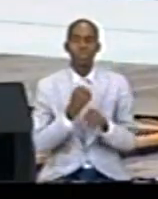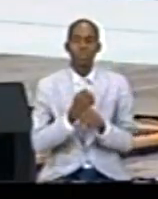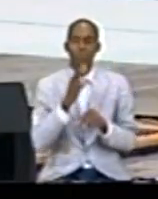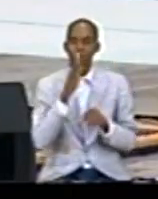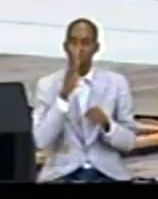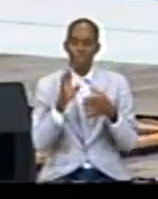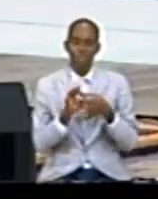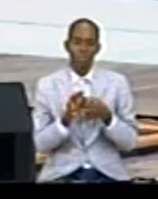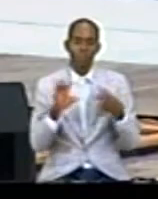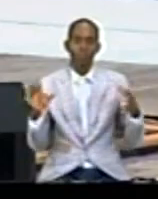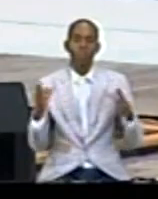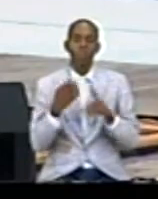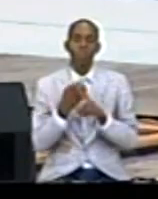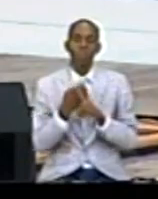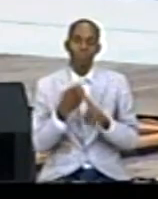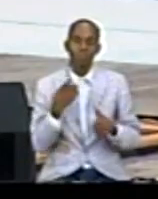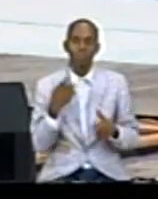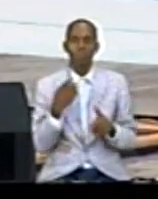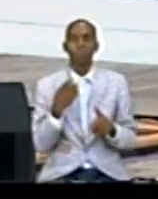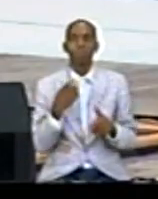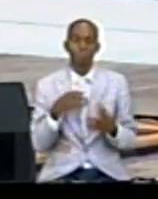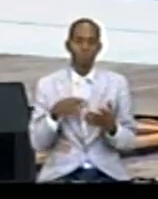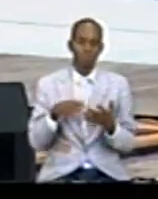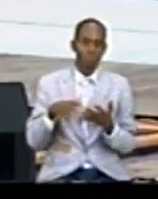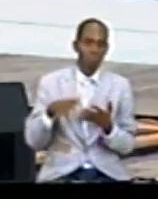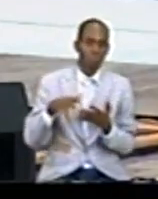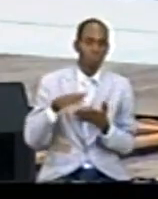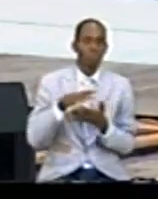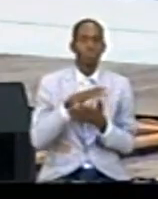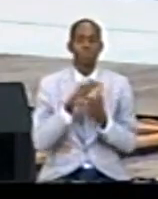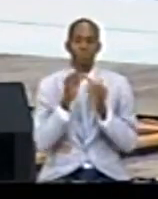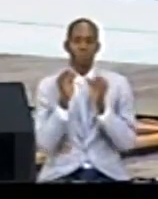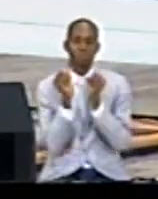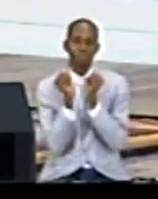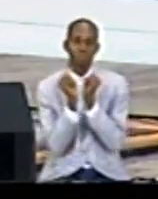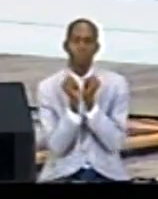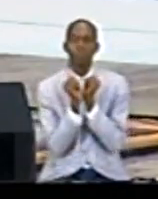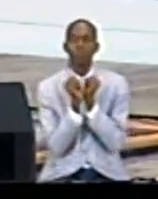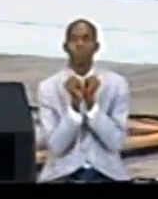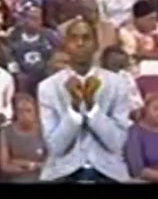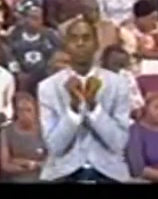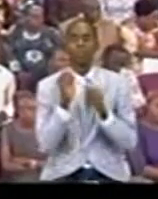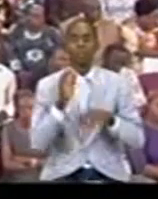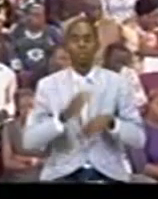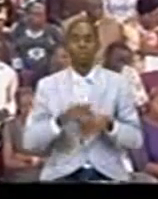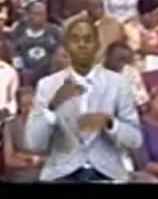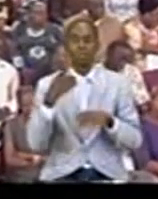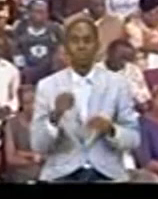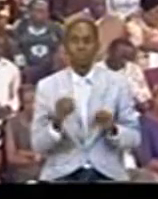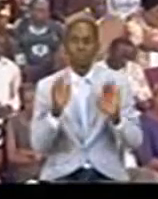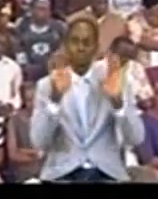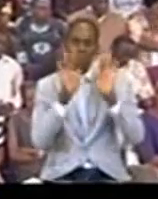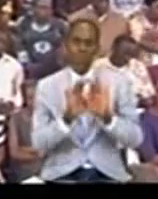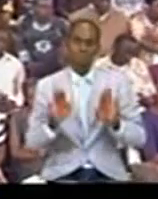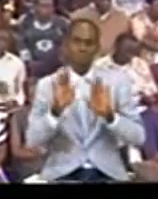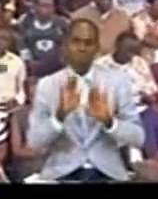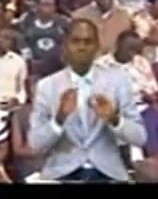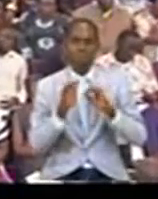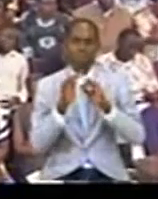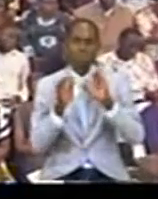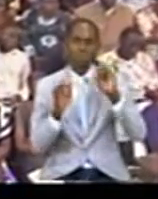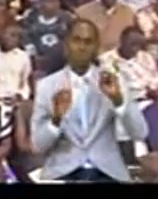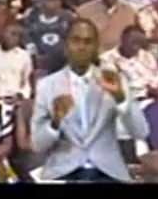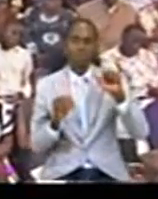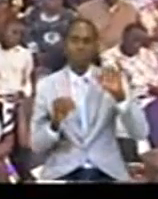loosed from this bond on the Sabbath day,